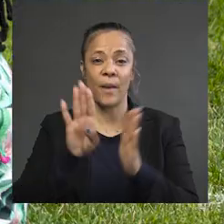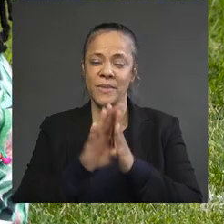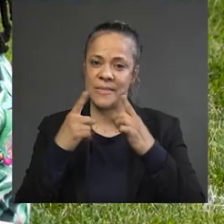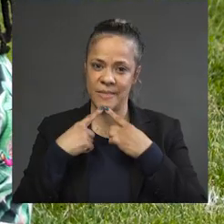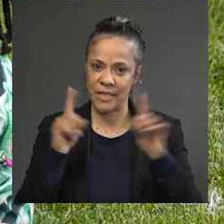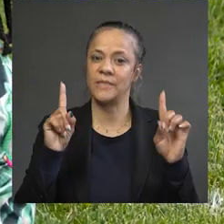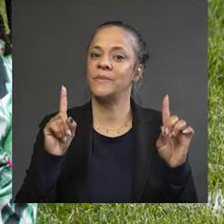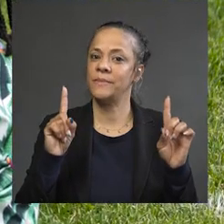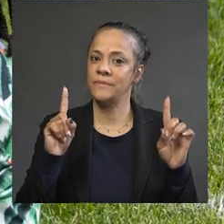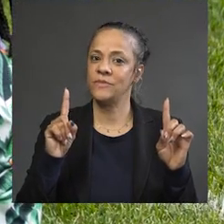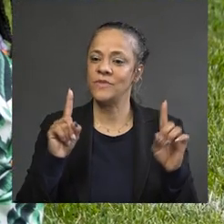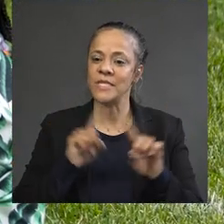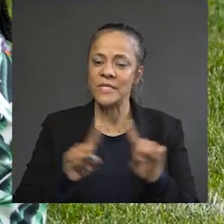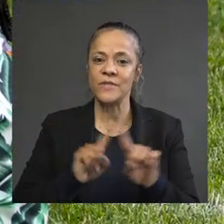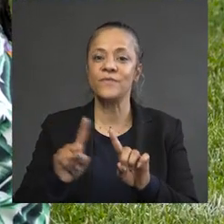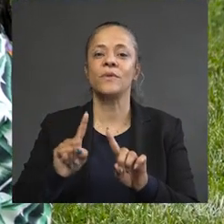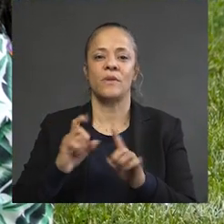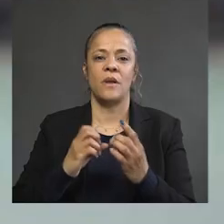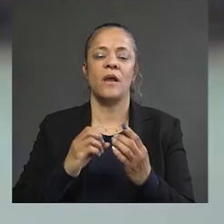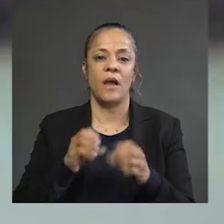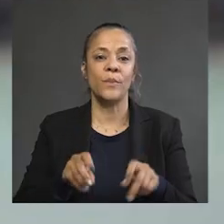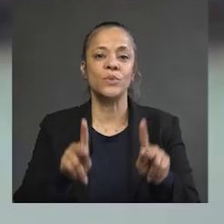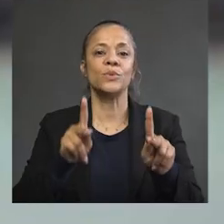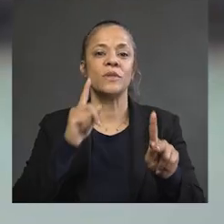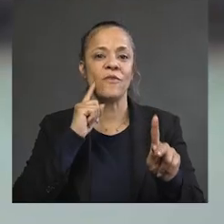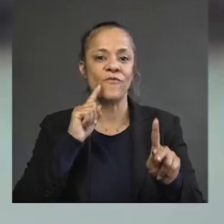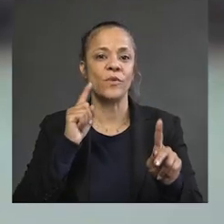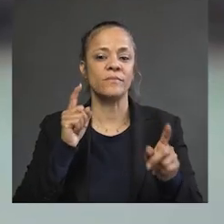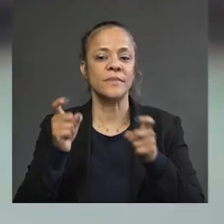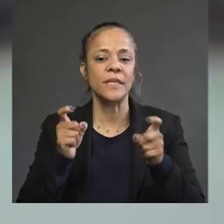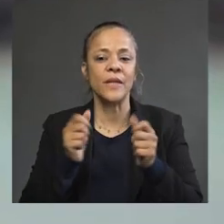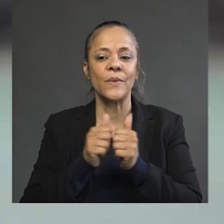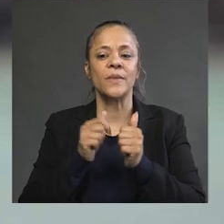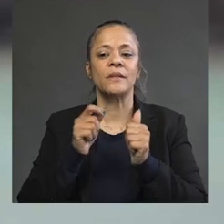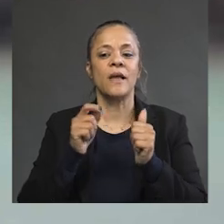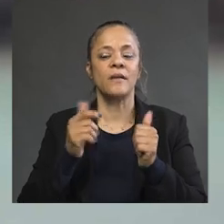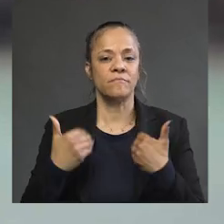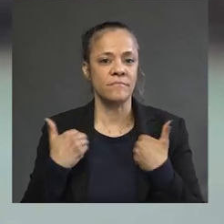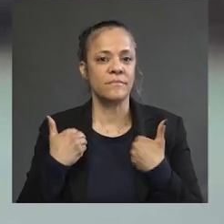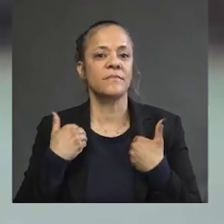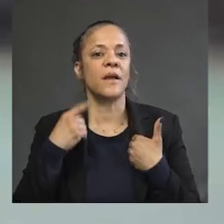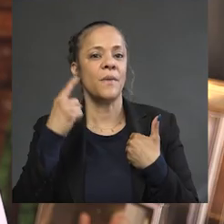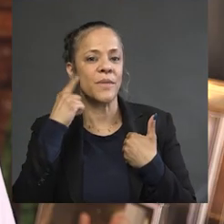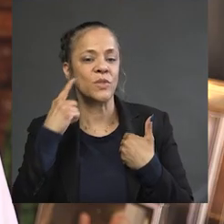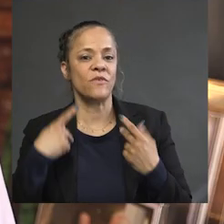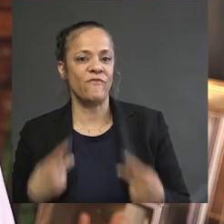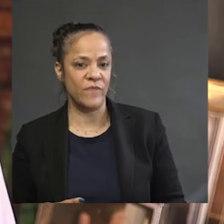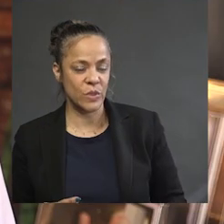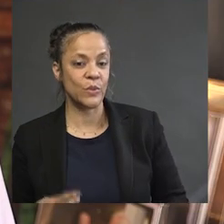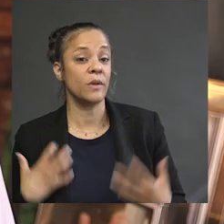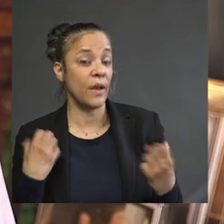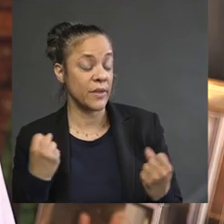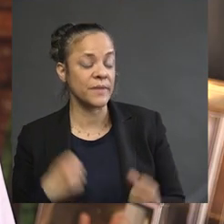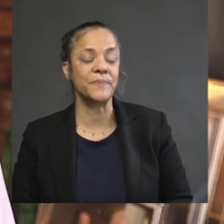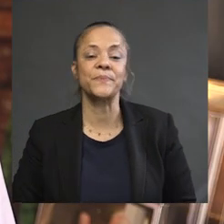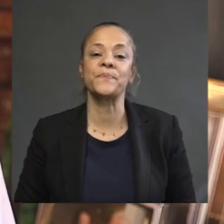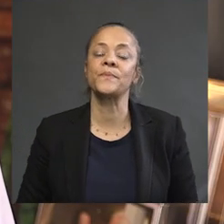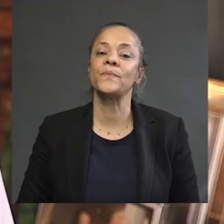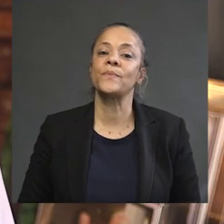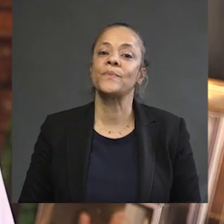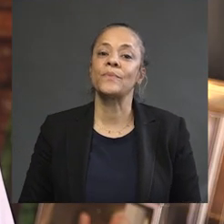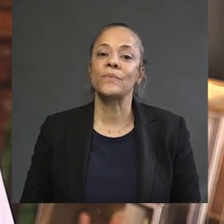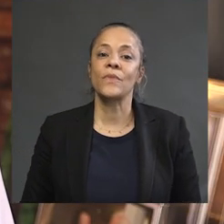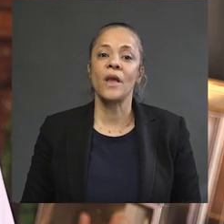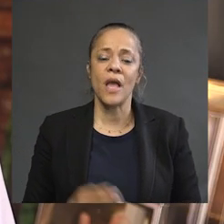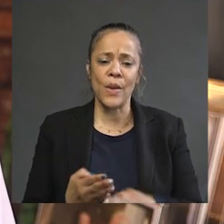well as addressing our youngest residents' mental and physical health at a relatively vulnerable time. The increased engagement we've seen speaks